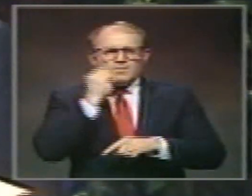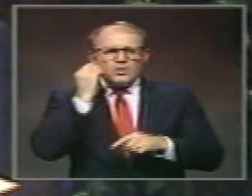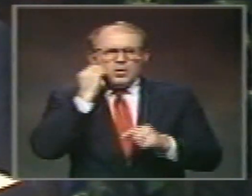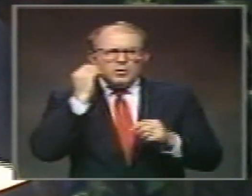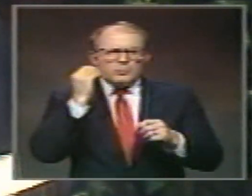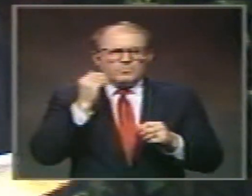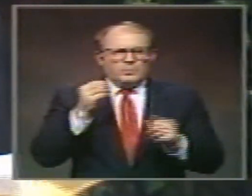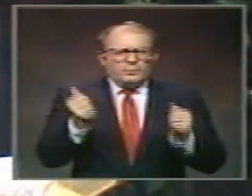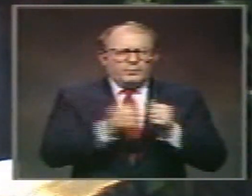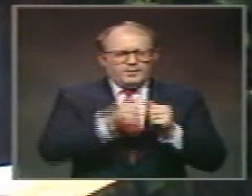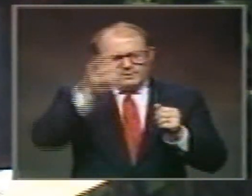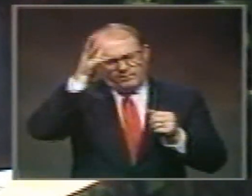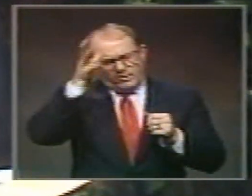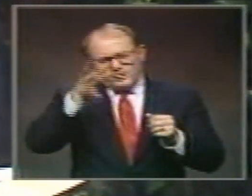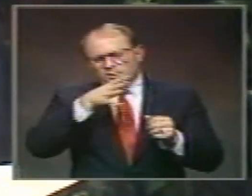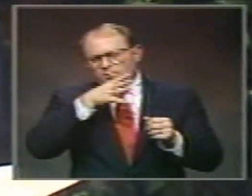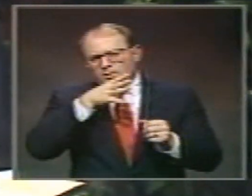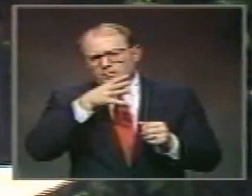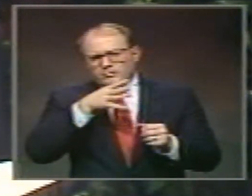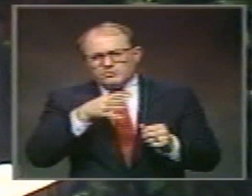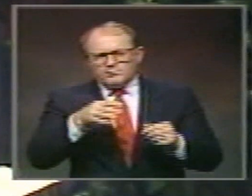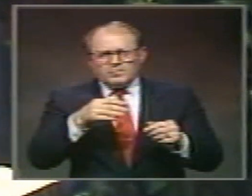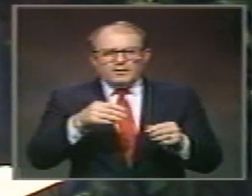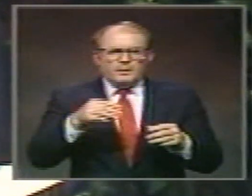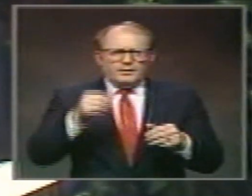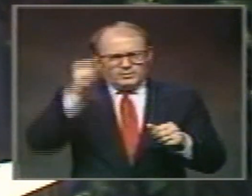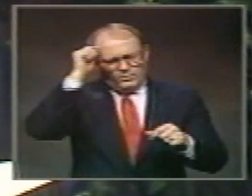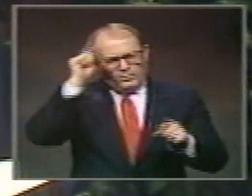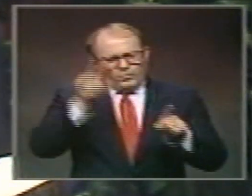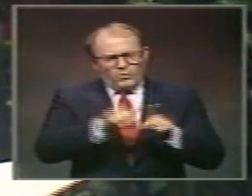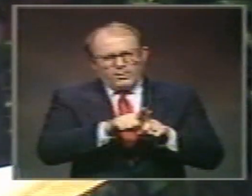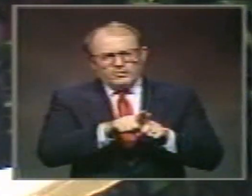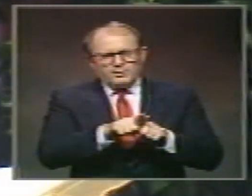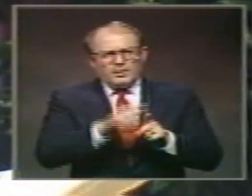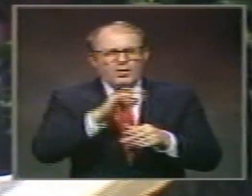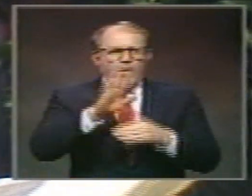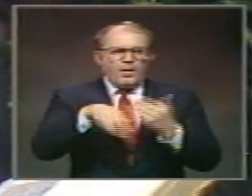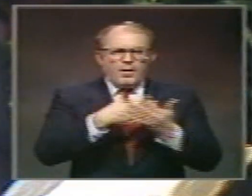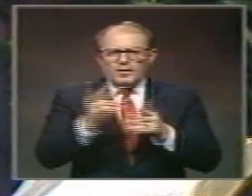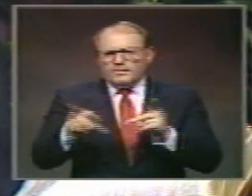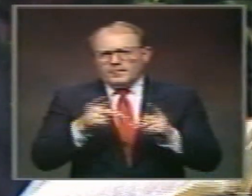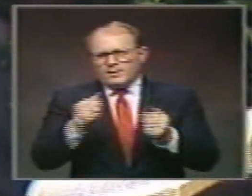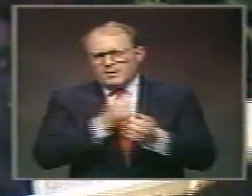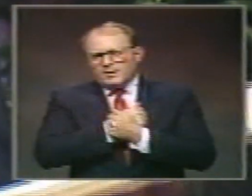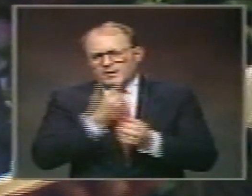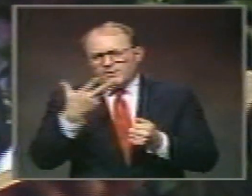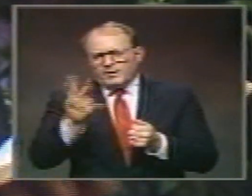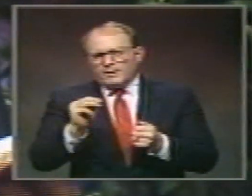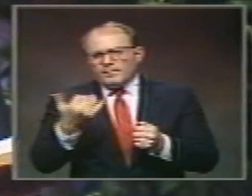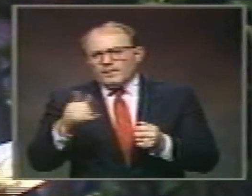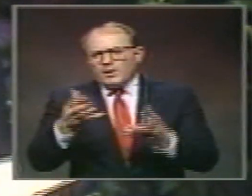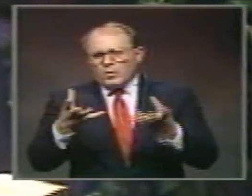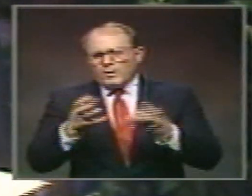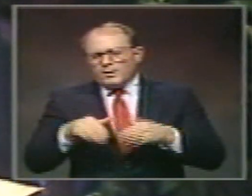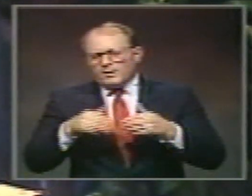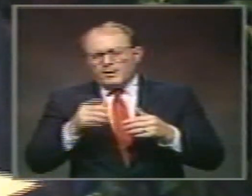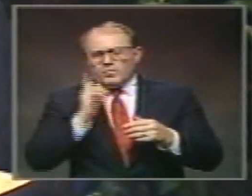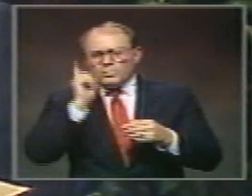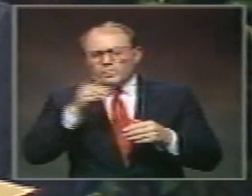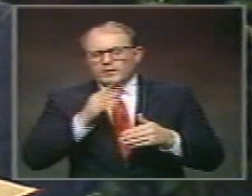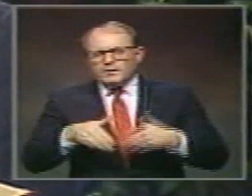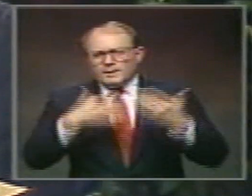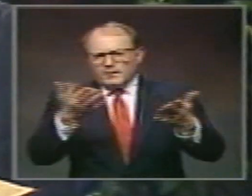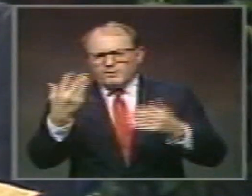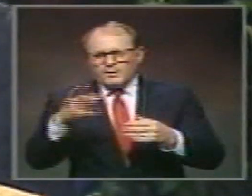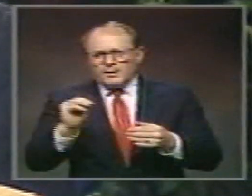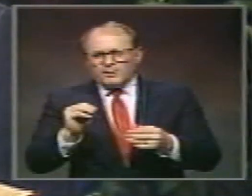with his father and mother and older brother. The people who loved him so much, they would have given him anything that they had to eat. They